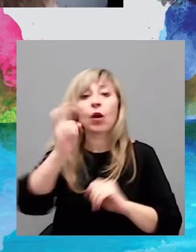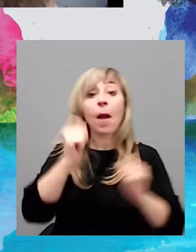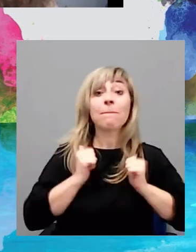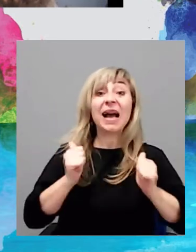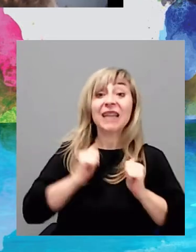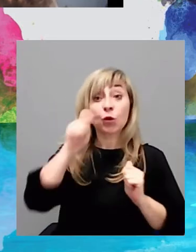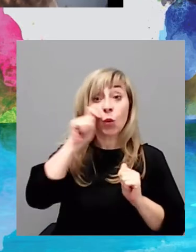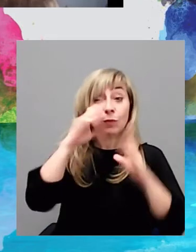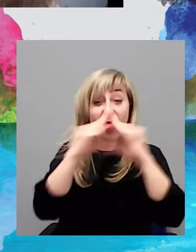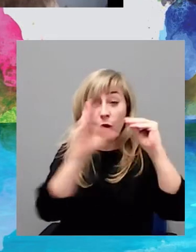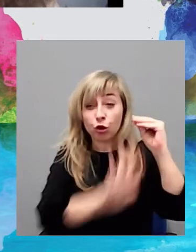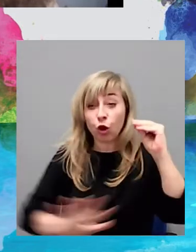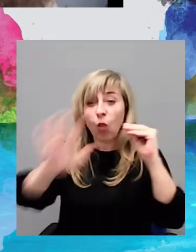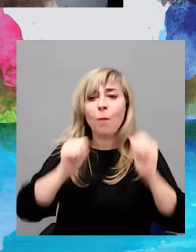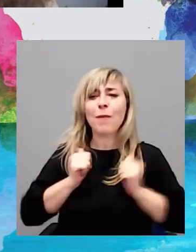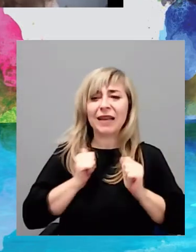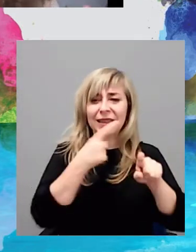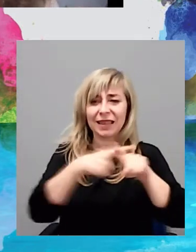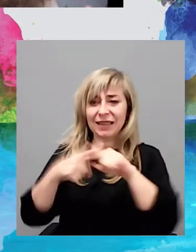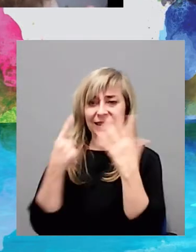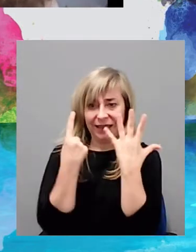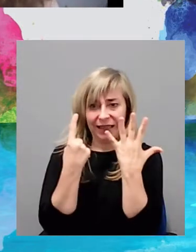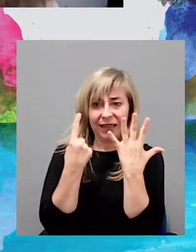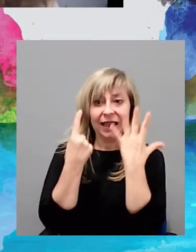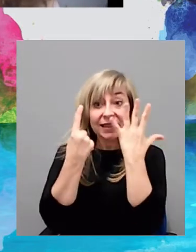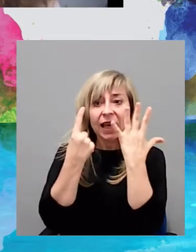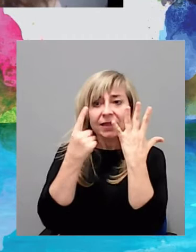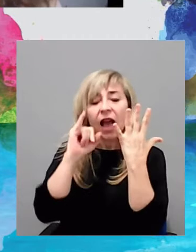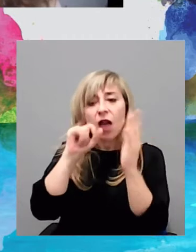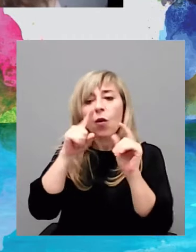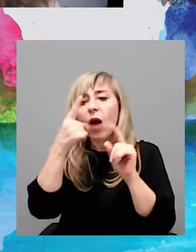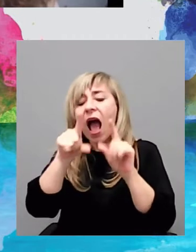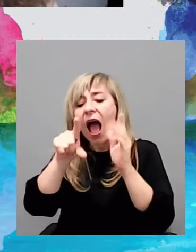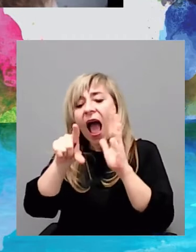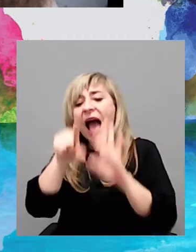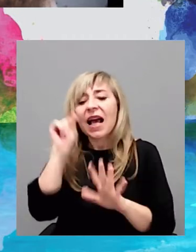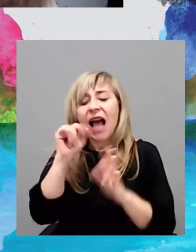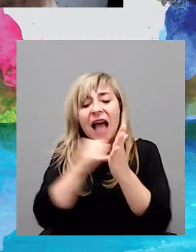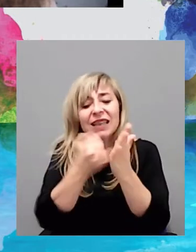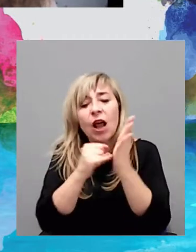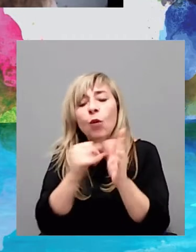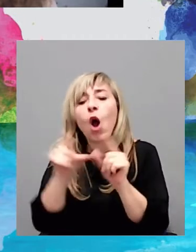6 different master's programs. There was only one optional class